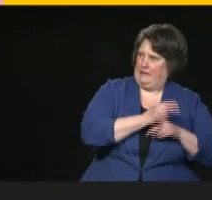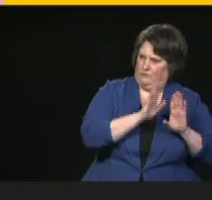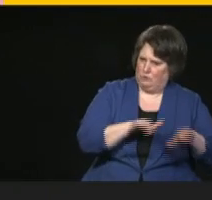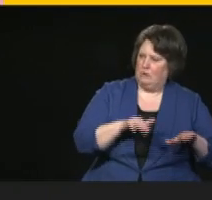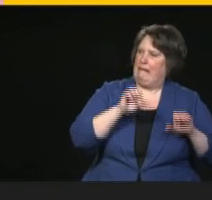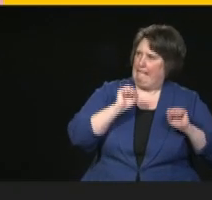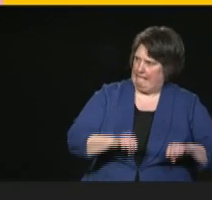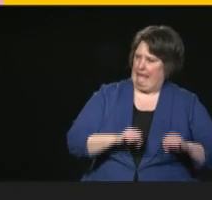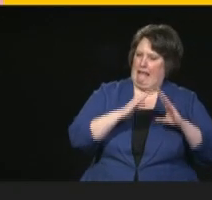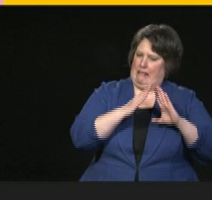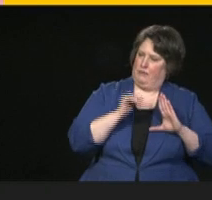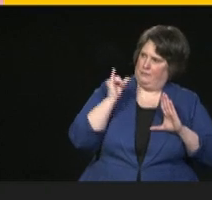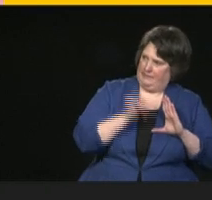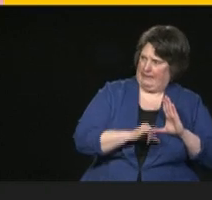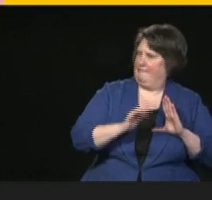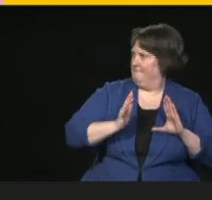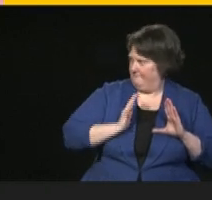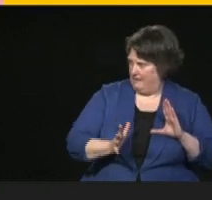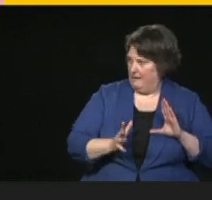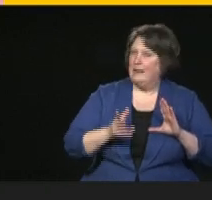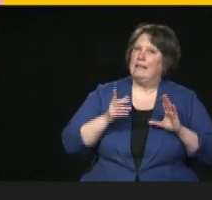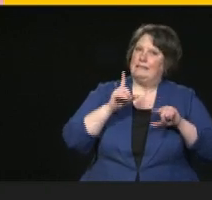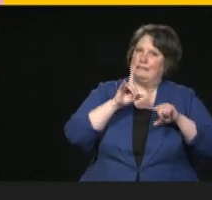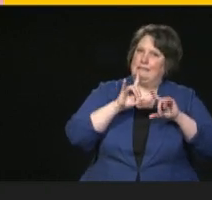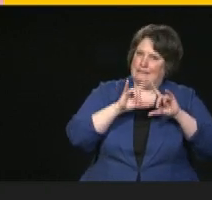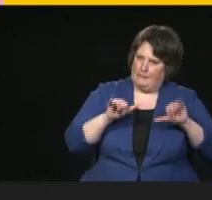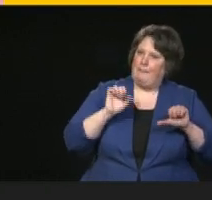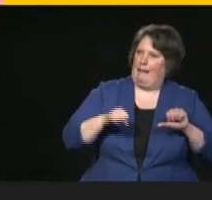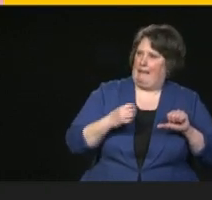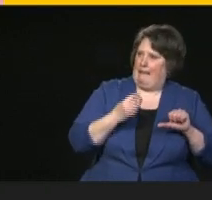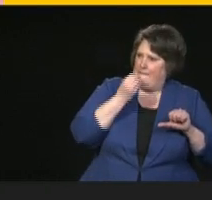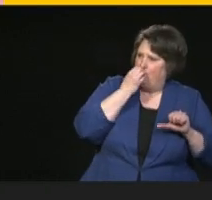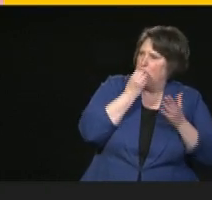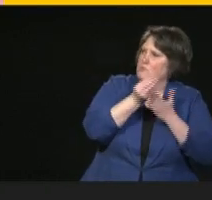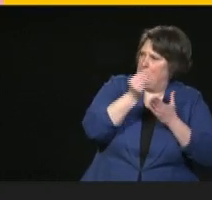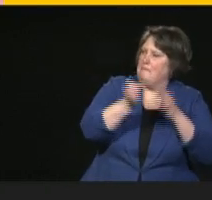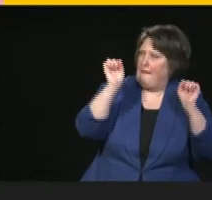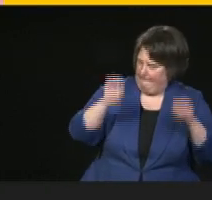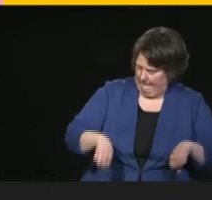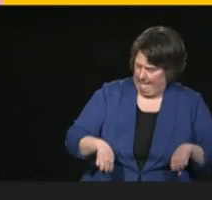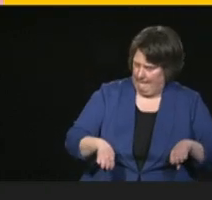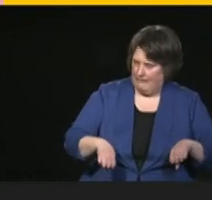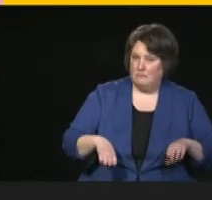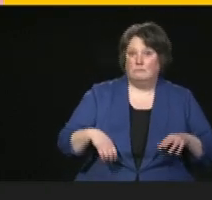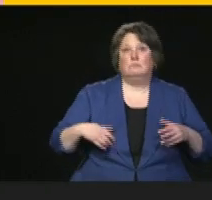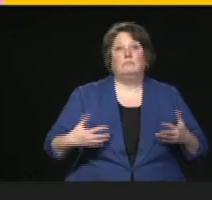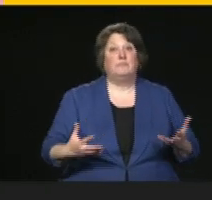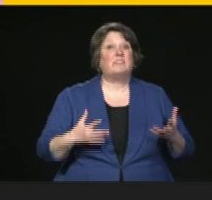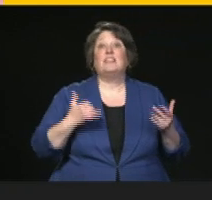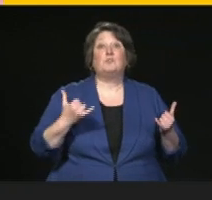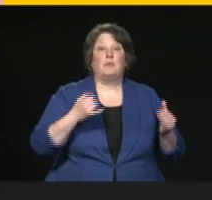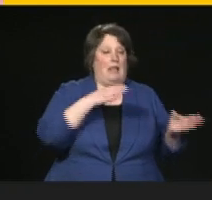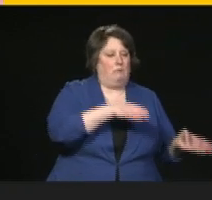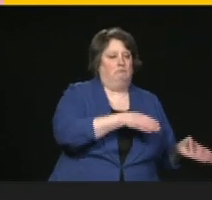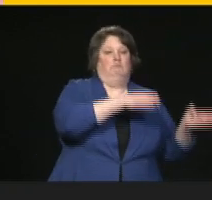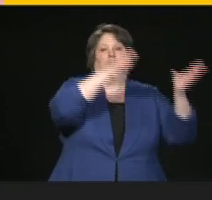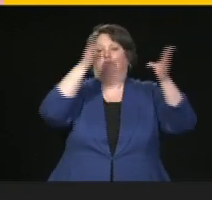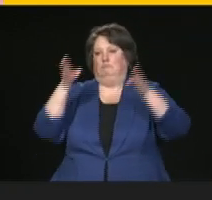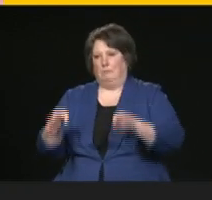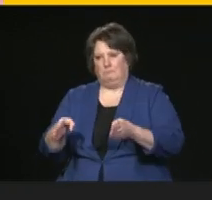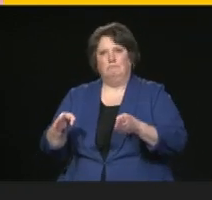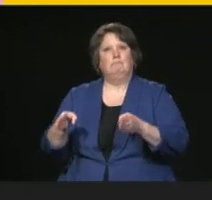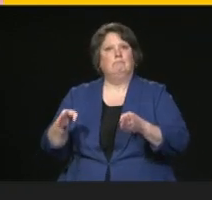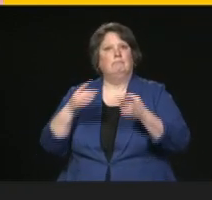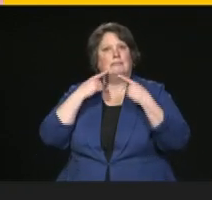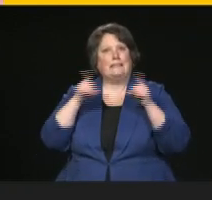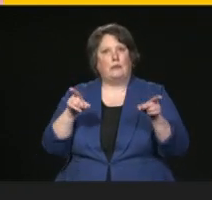those Canadians doing that. The strong action the Prime Minister has announced today is very complementary to those steps